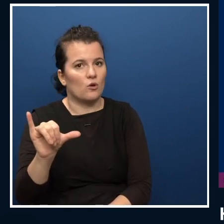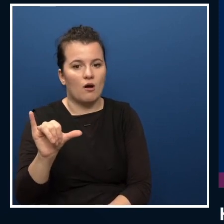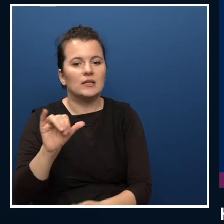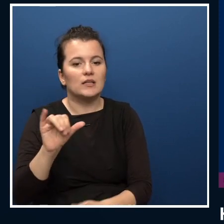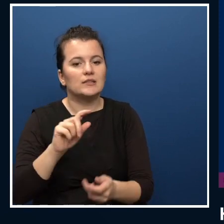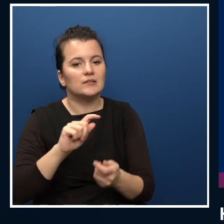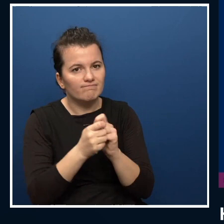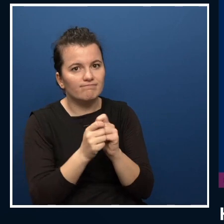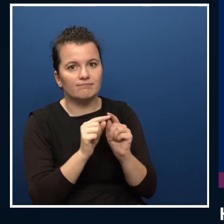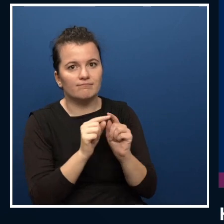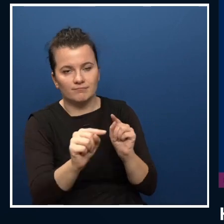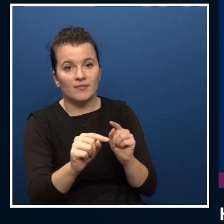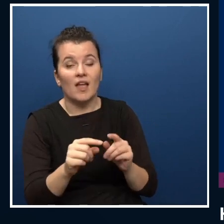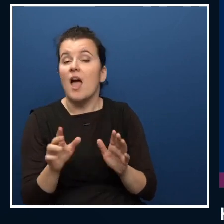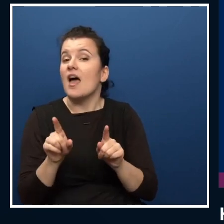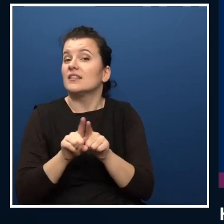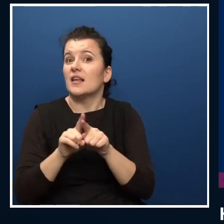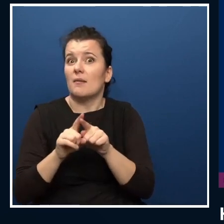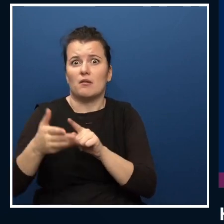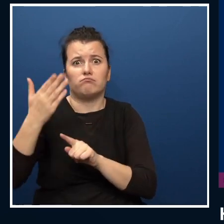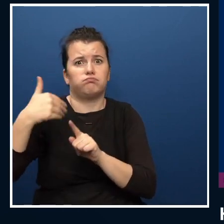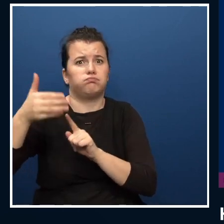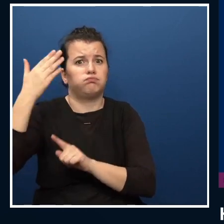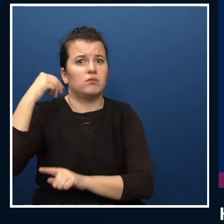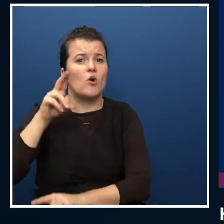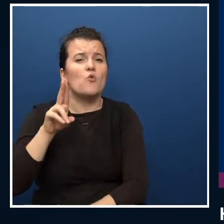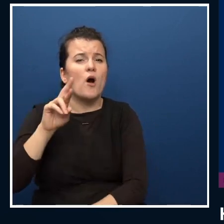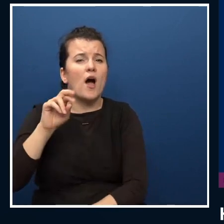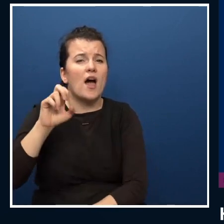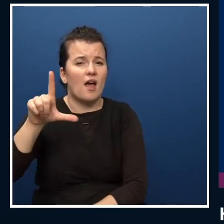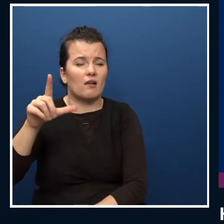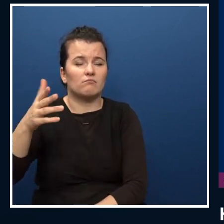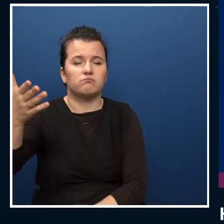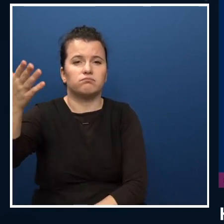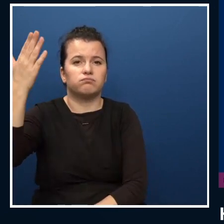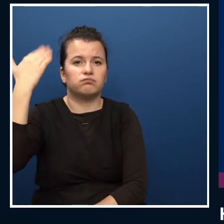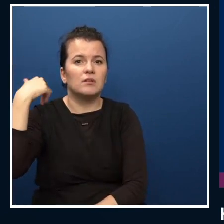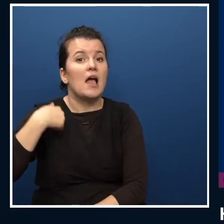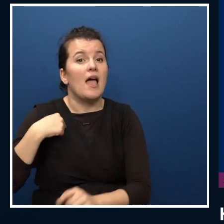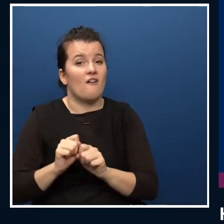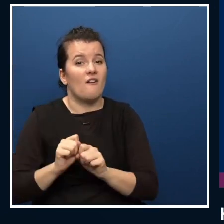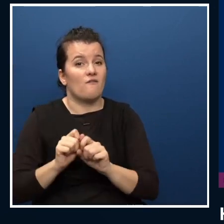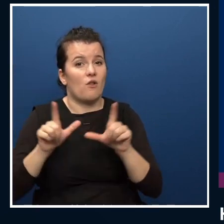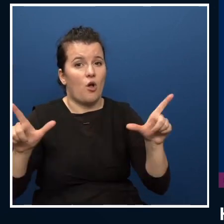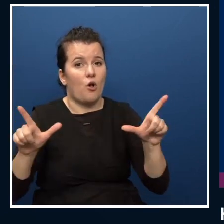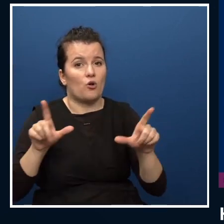I mean when my blog in 2002 used things like